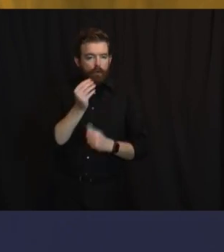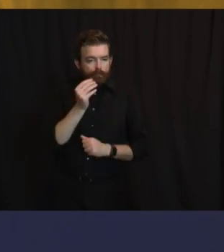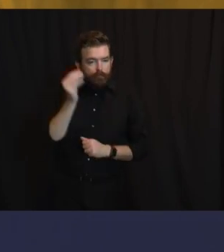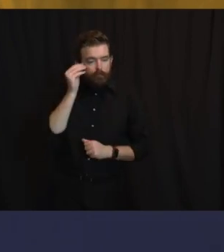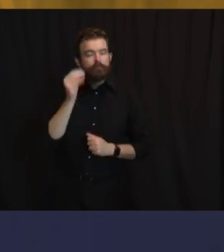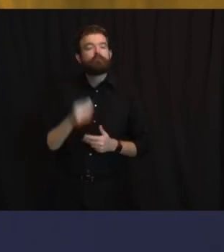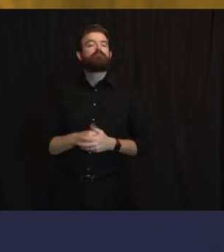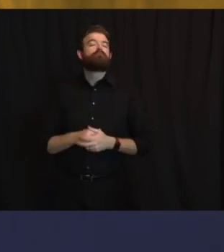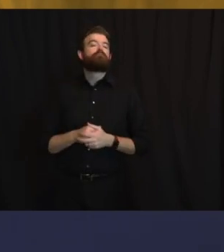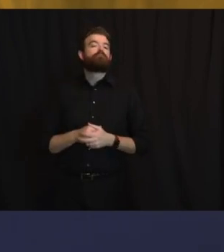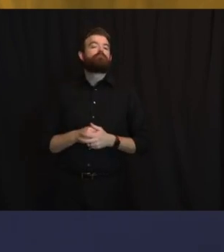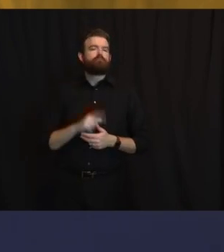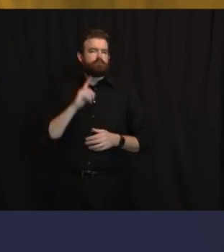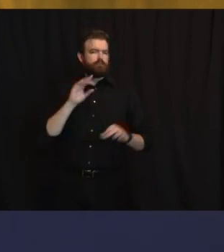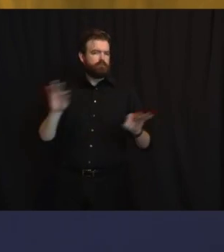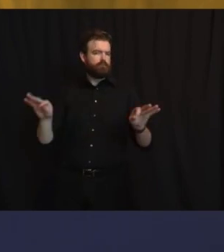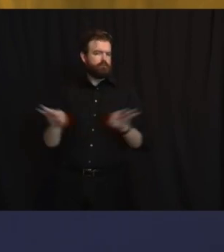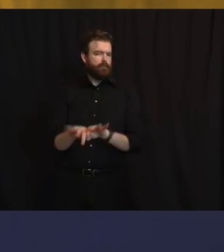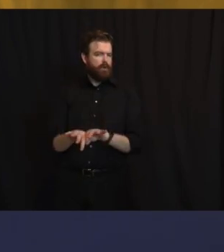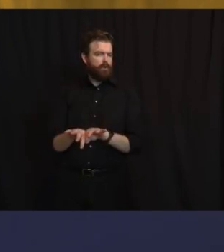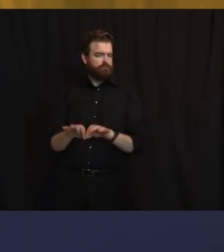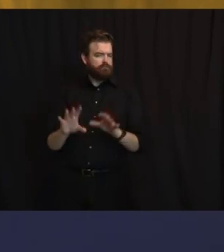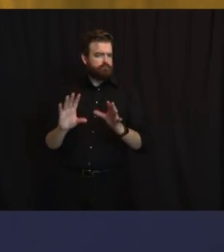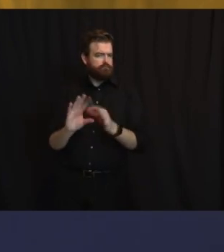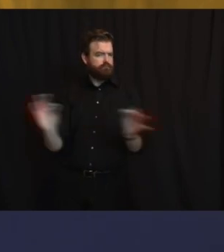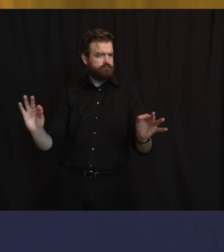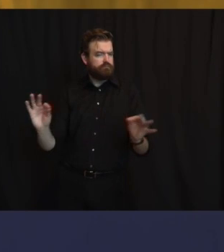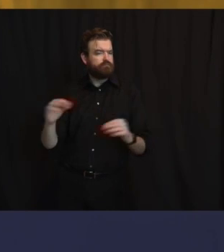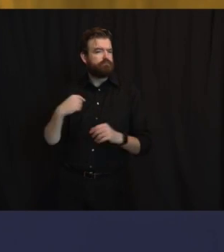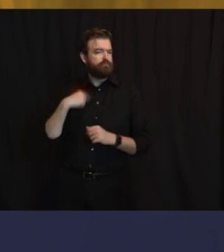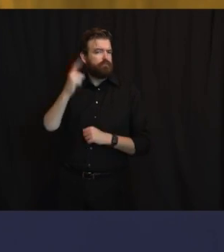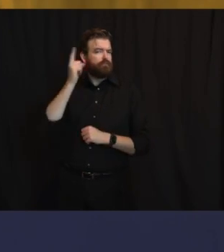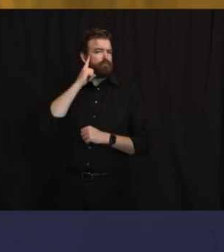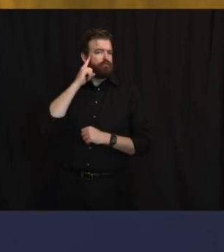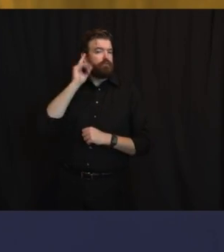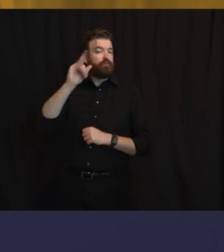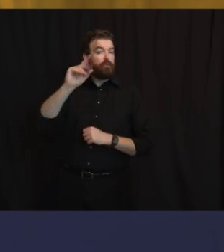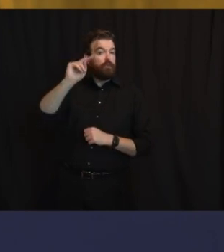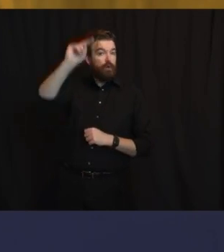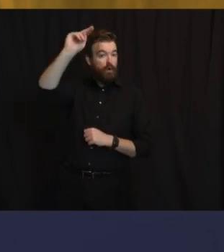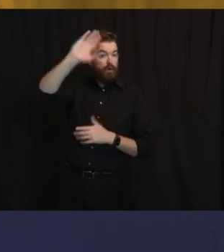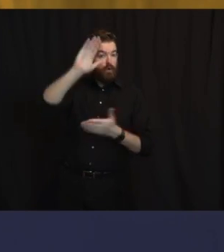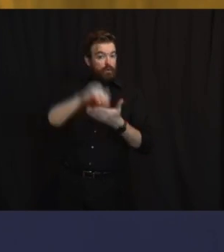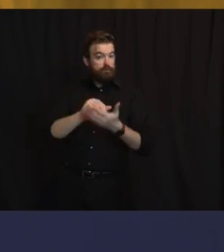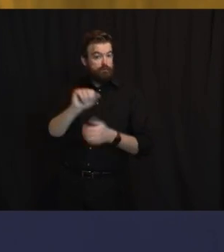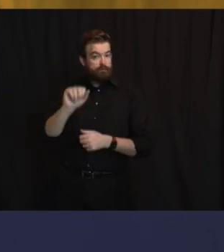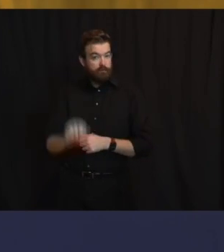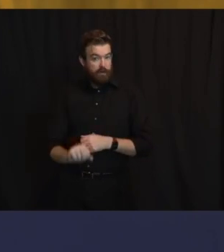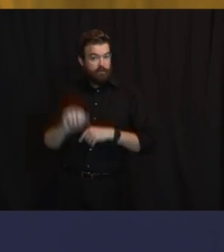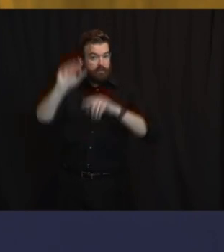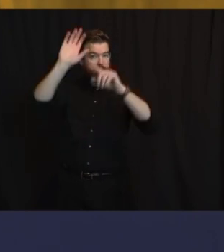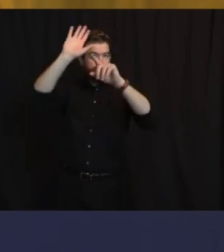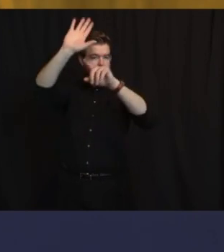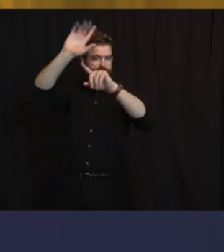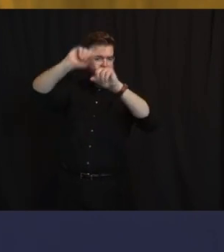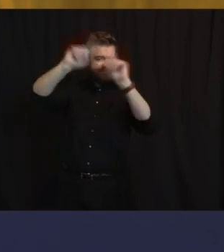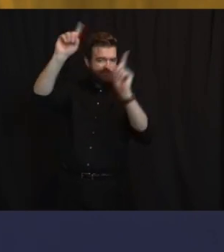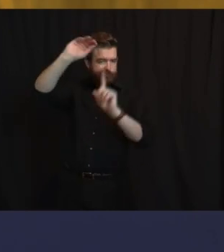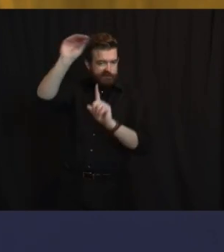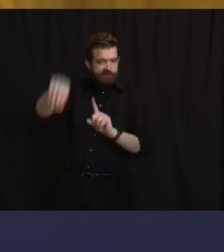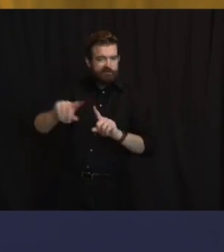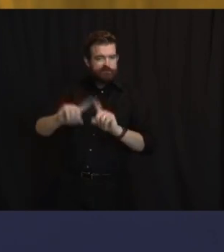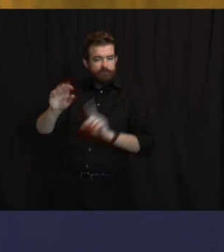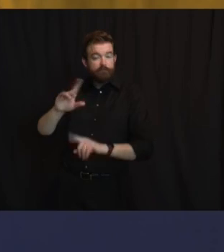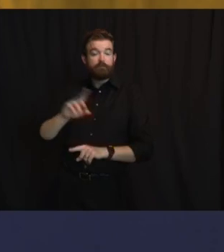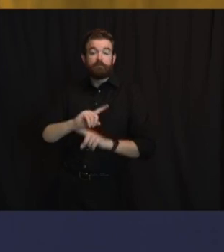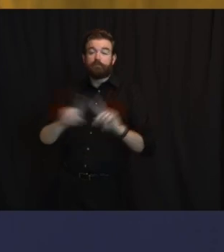noting, just listening to the positivity rate in the regions, the fact of the matter is we are a very small state and a